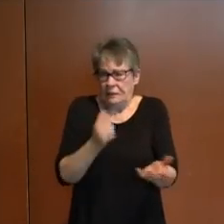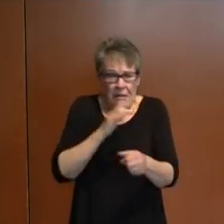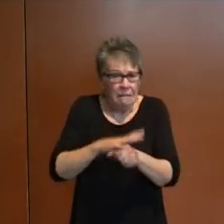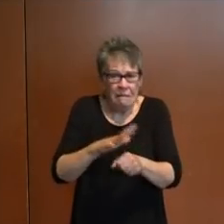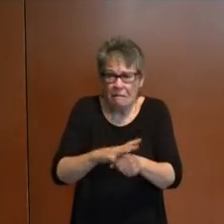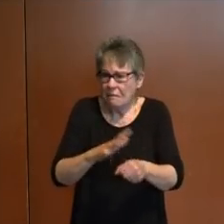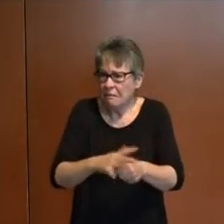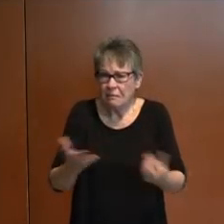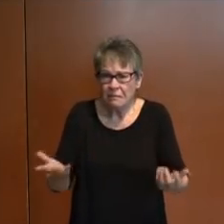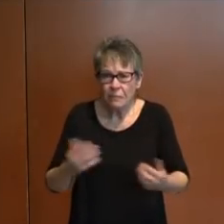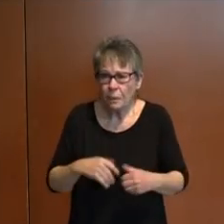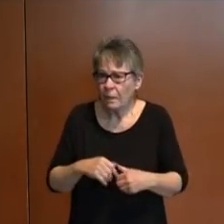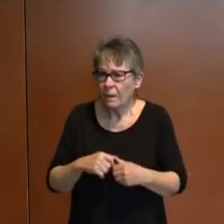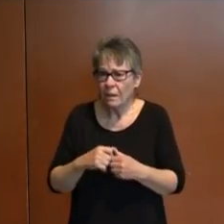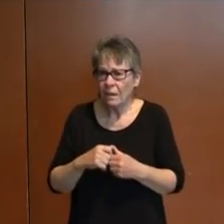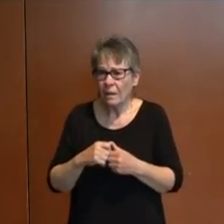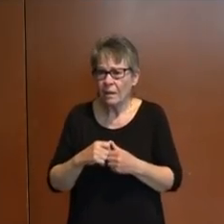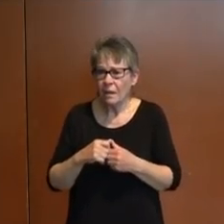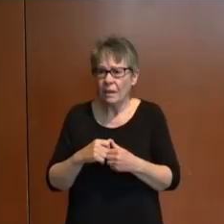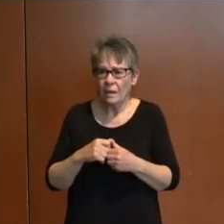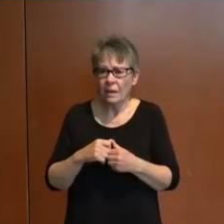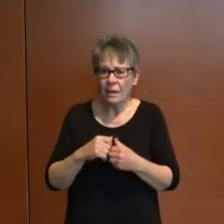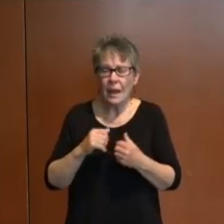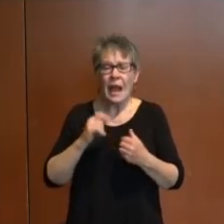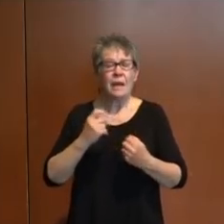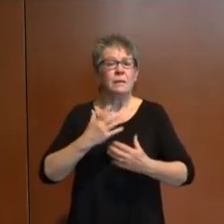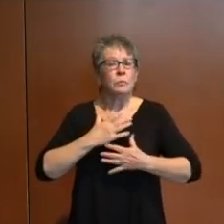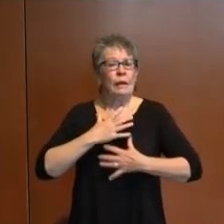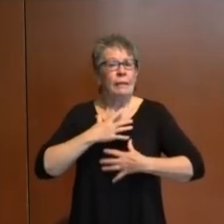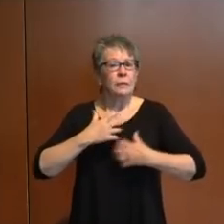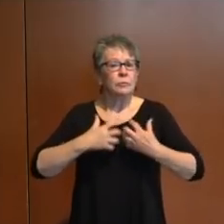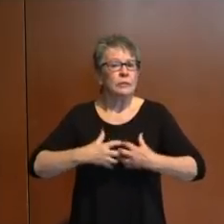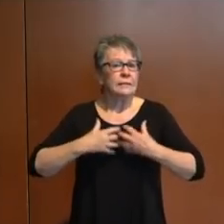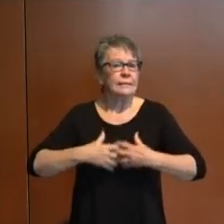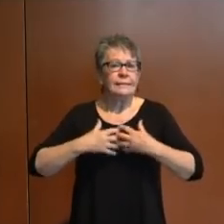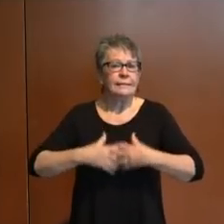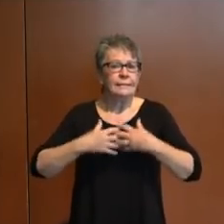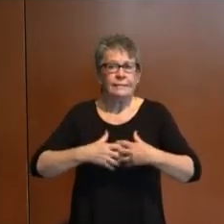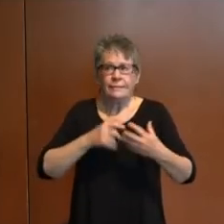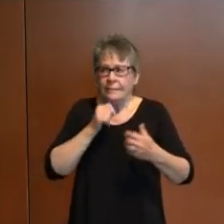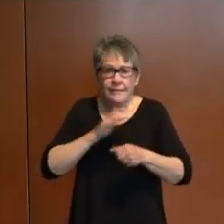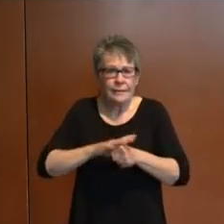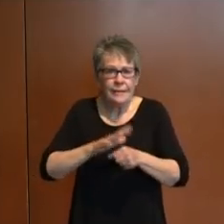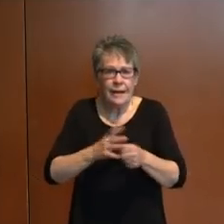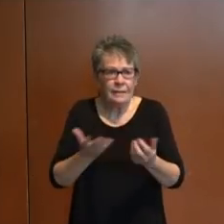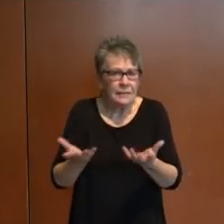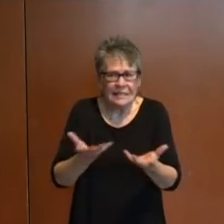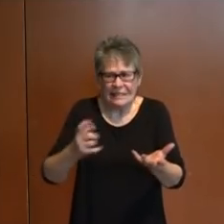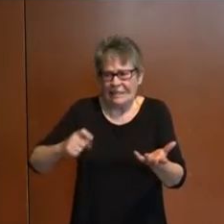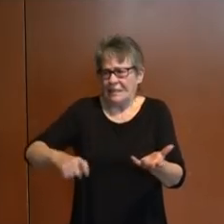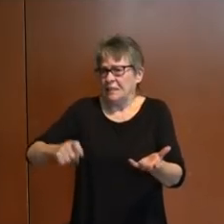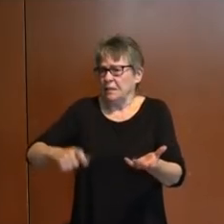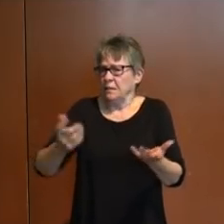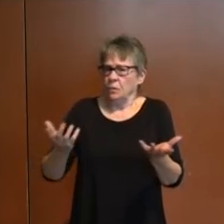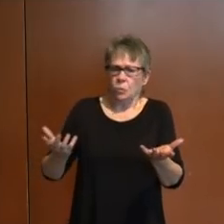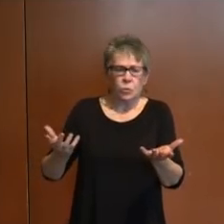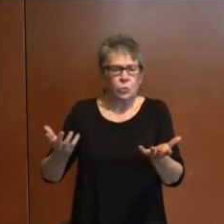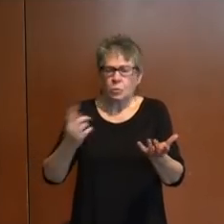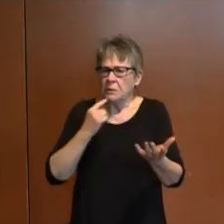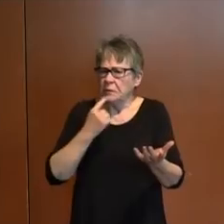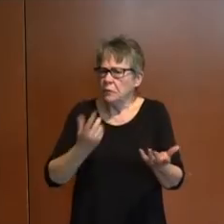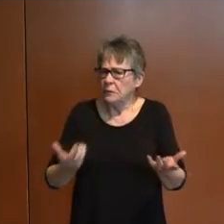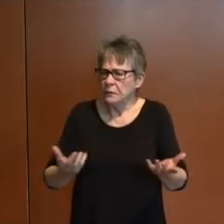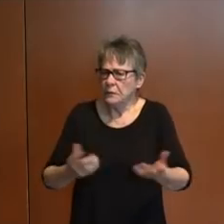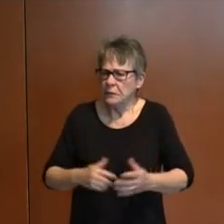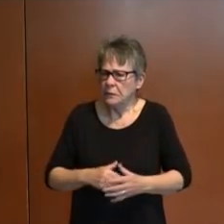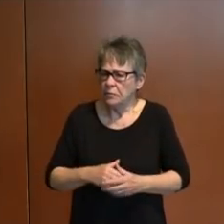thank Kevin O'Dowd, Amy Mansue, and Dr. Elnahal for their willingness to support this effort in their